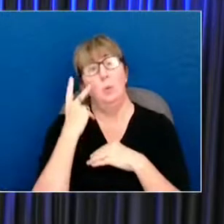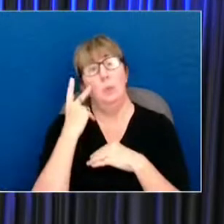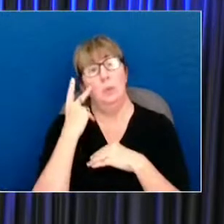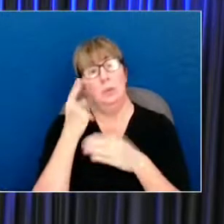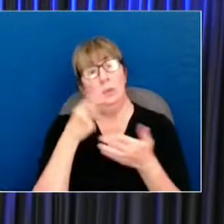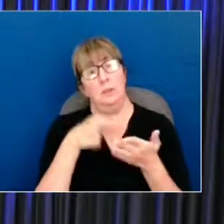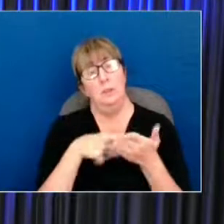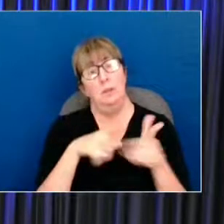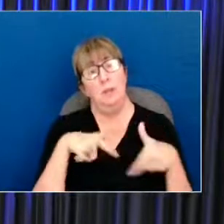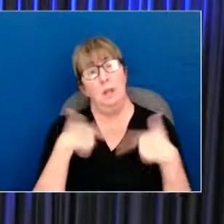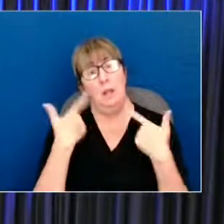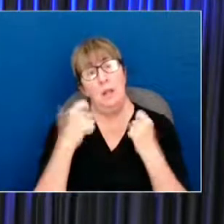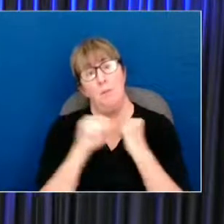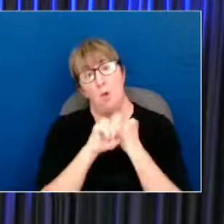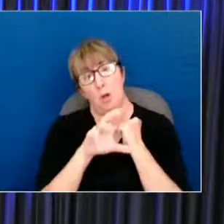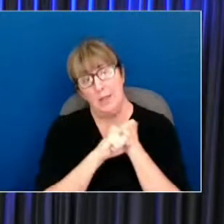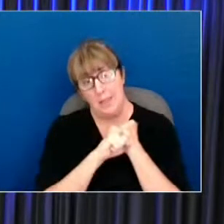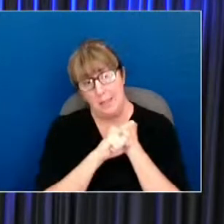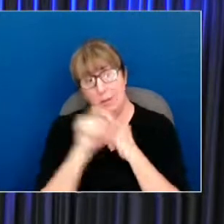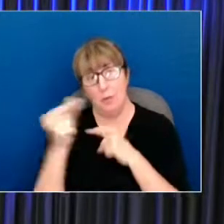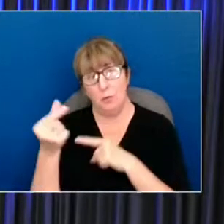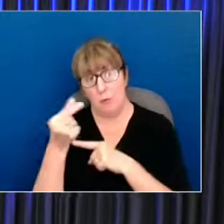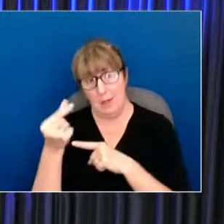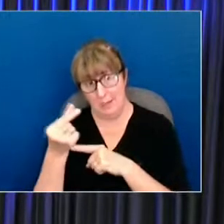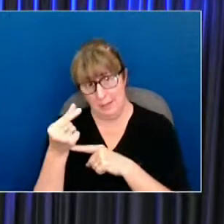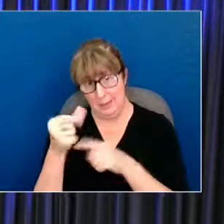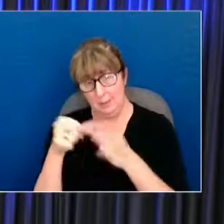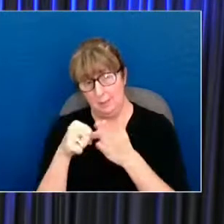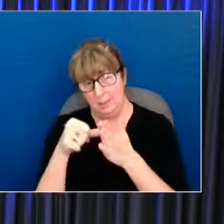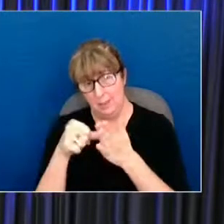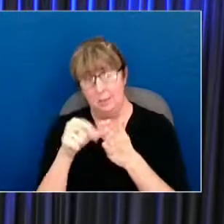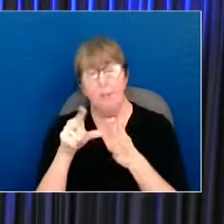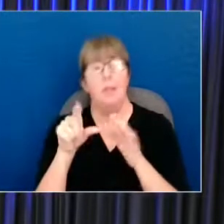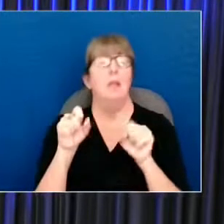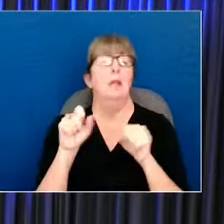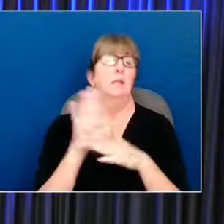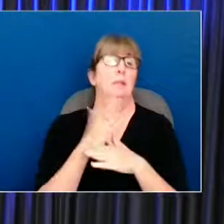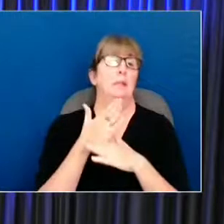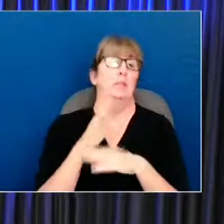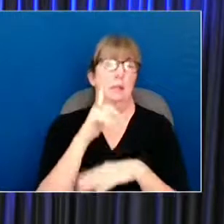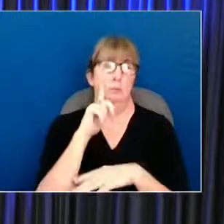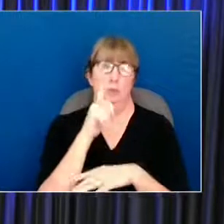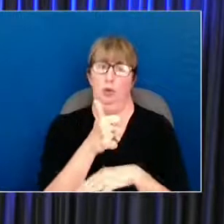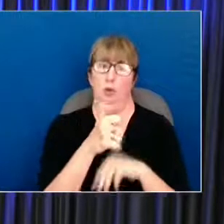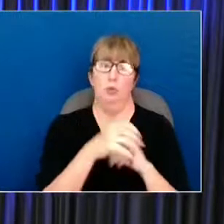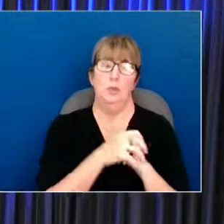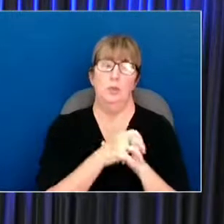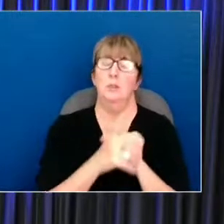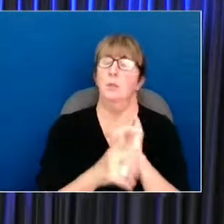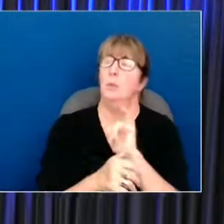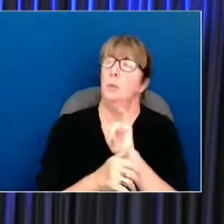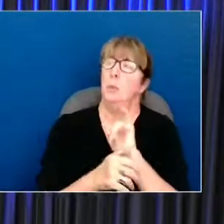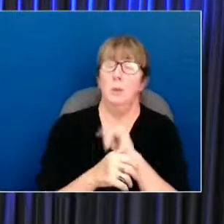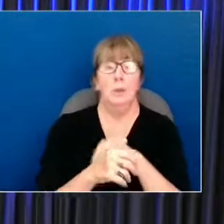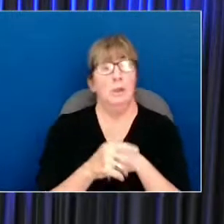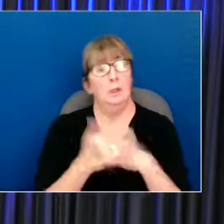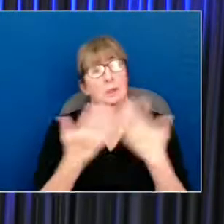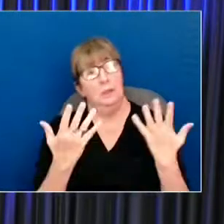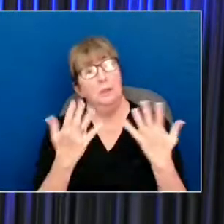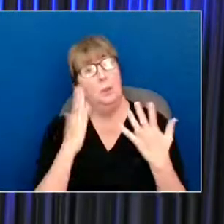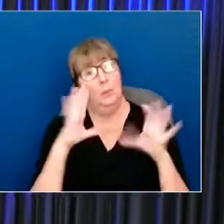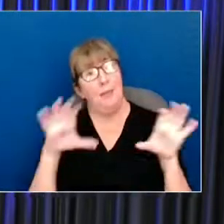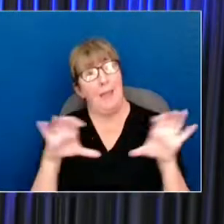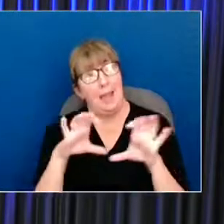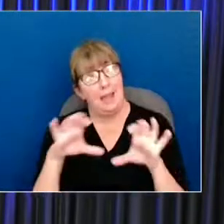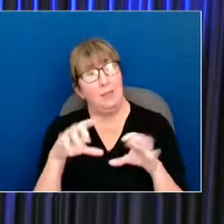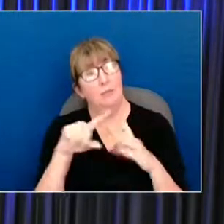live broadcast of the Granicus page, that can be shared at your discretion. And it will be active on the 29th.